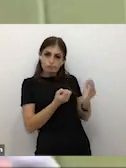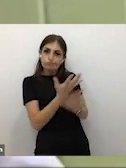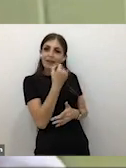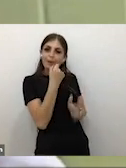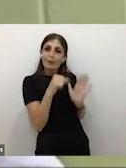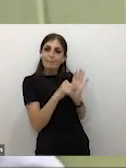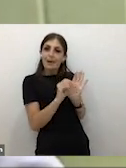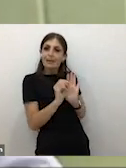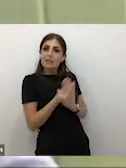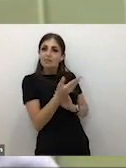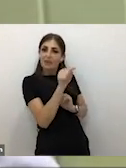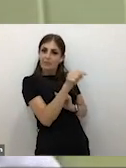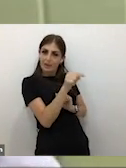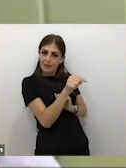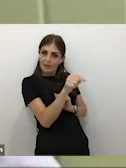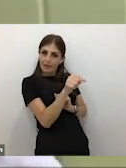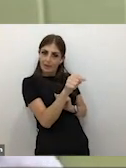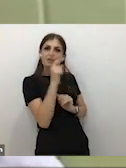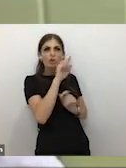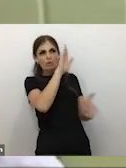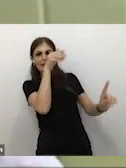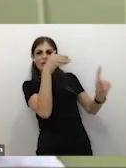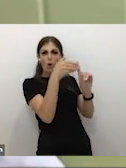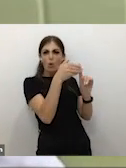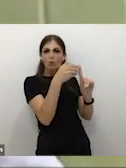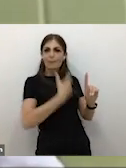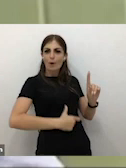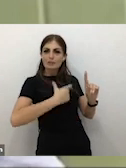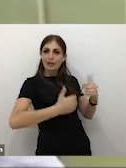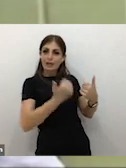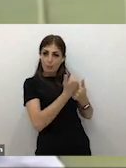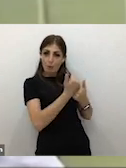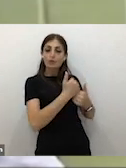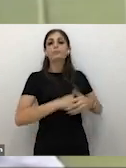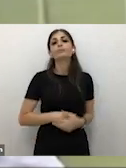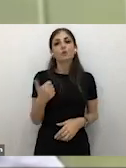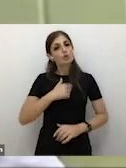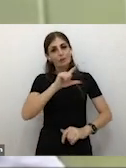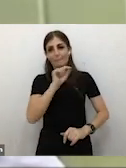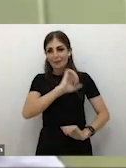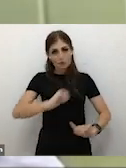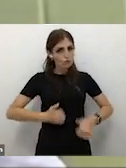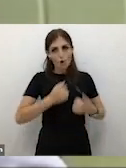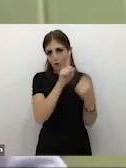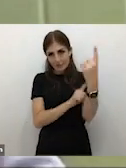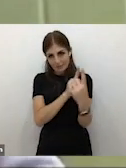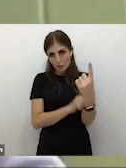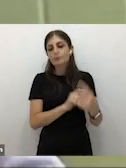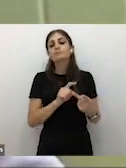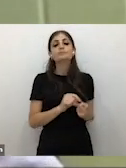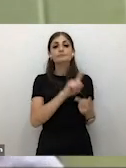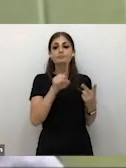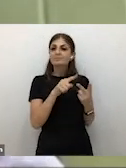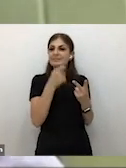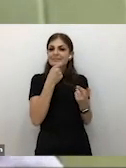set some really clear goals and get some really personalized support. You will be able to choose your own mentor. And then you will